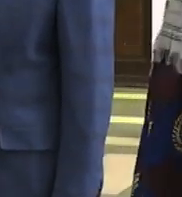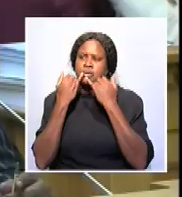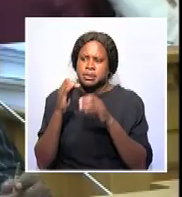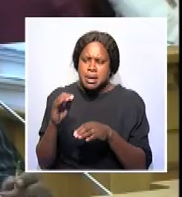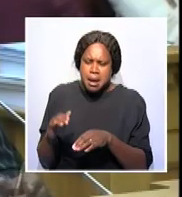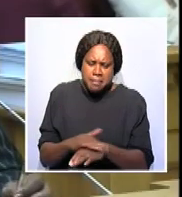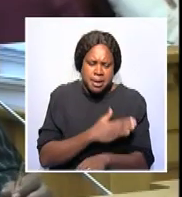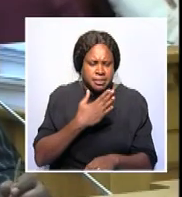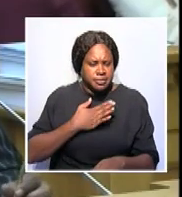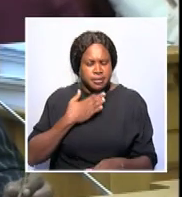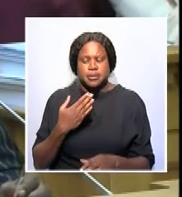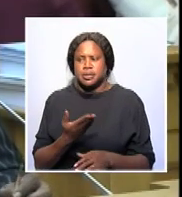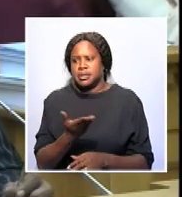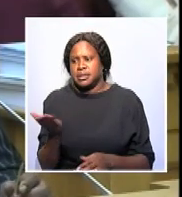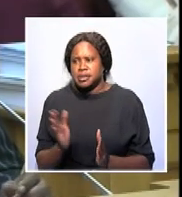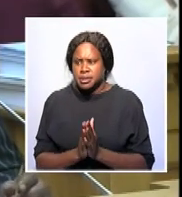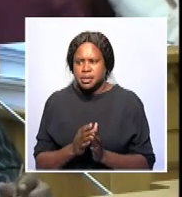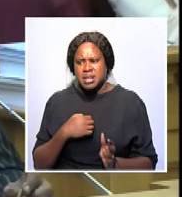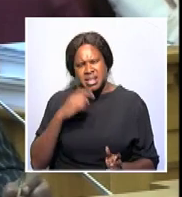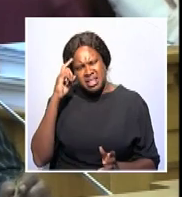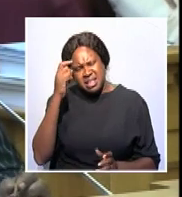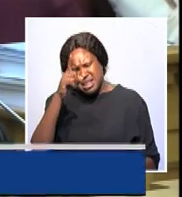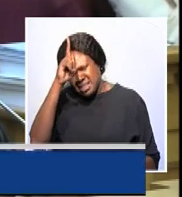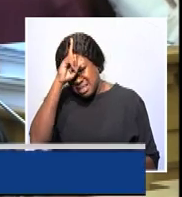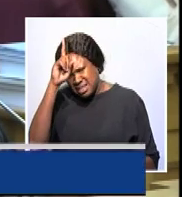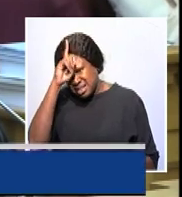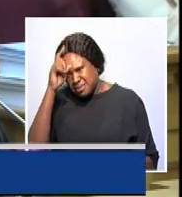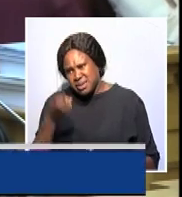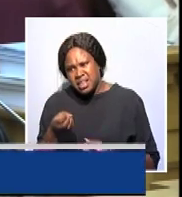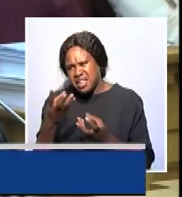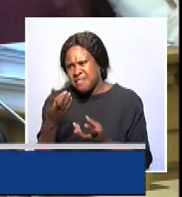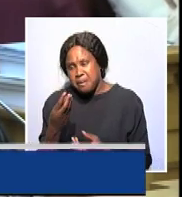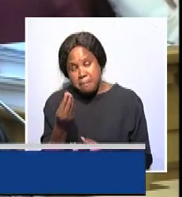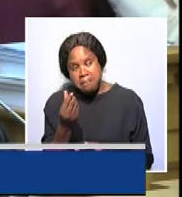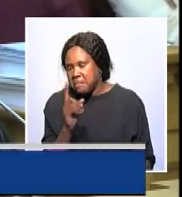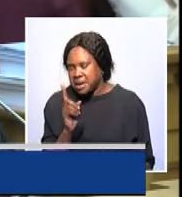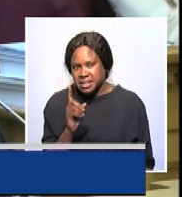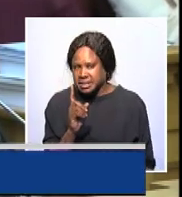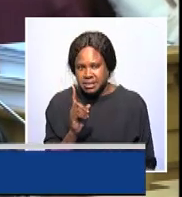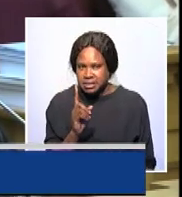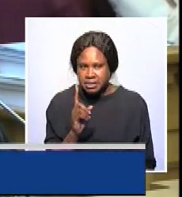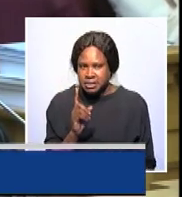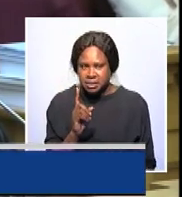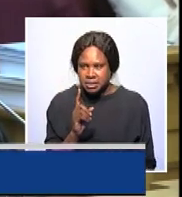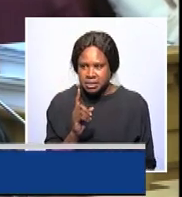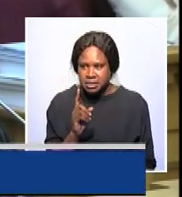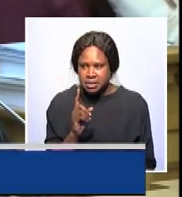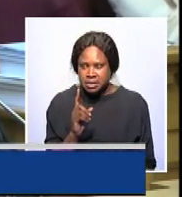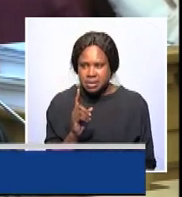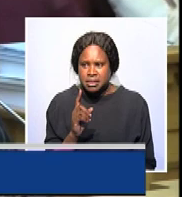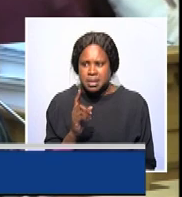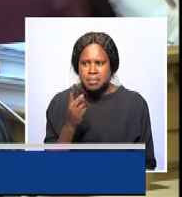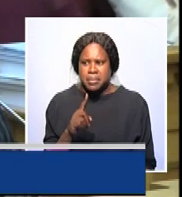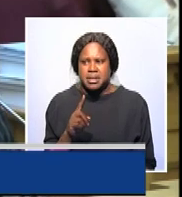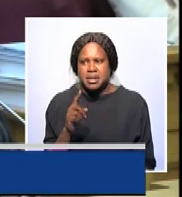areas they reside in. I don't think Germany will give any money, cash. Many people are thinking there